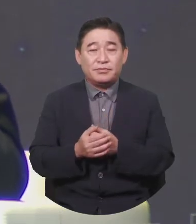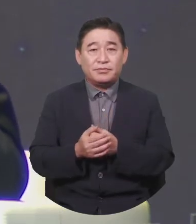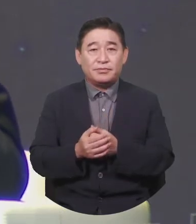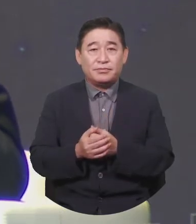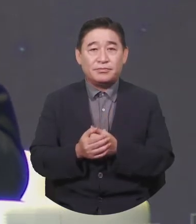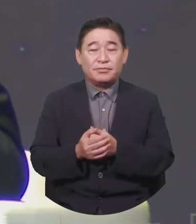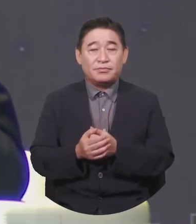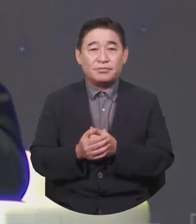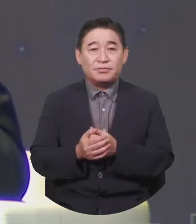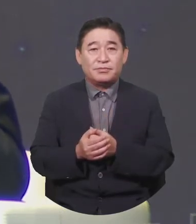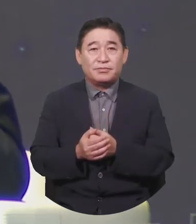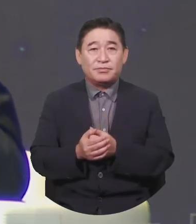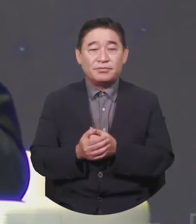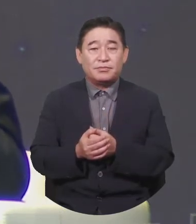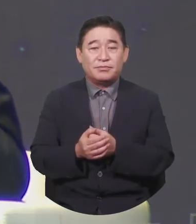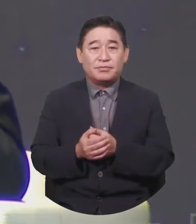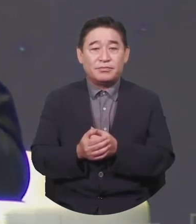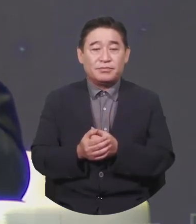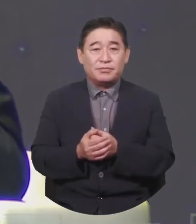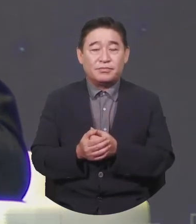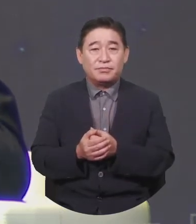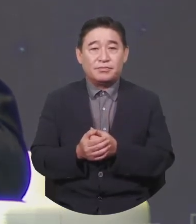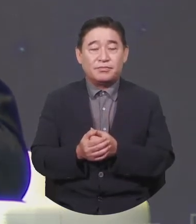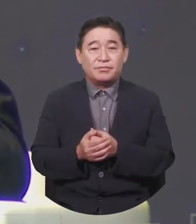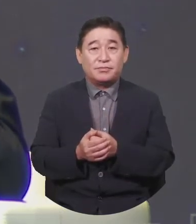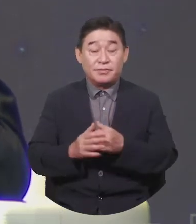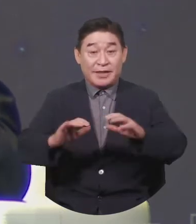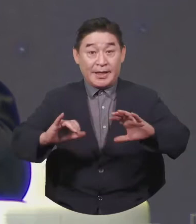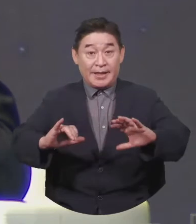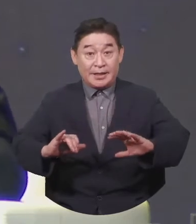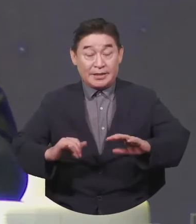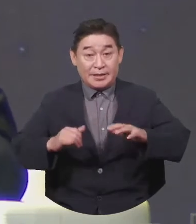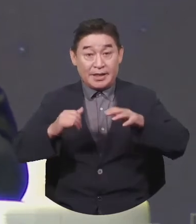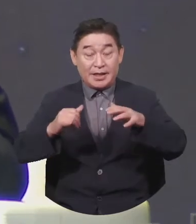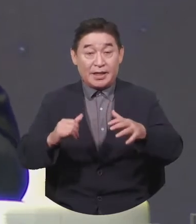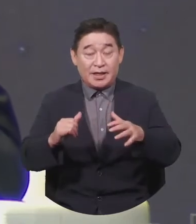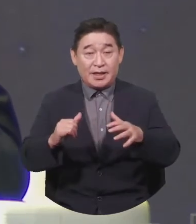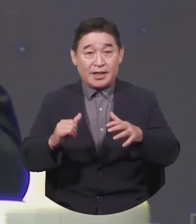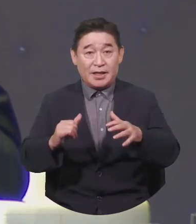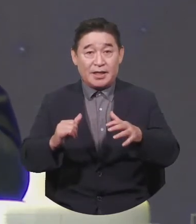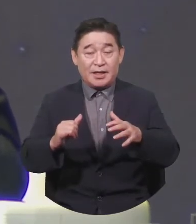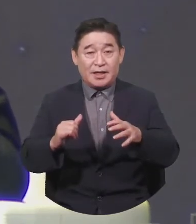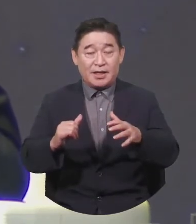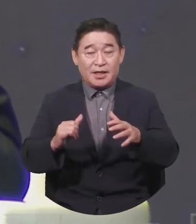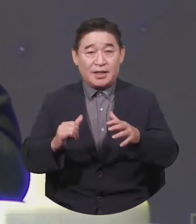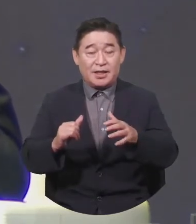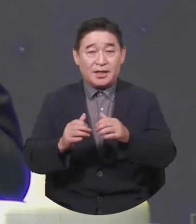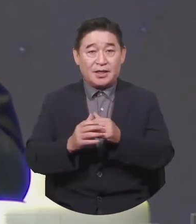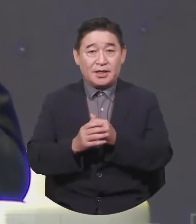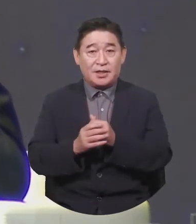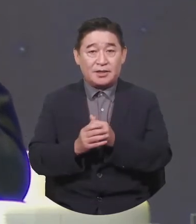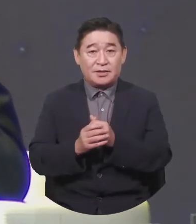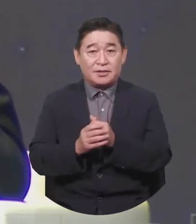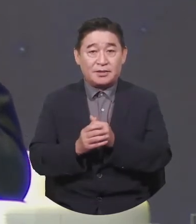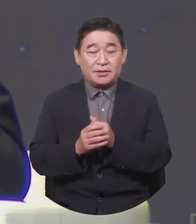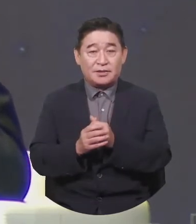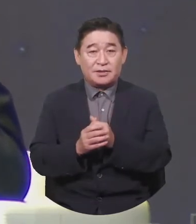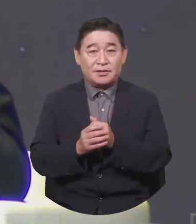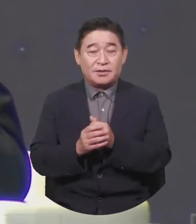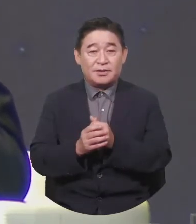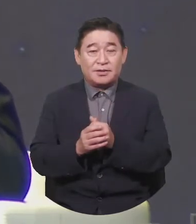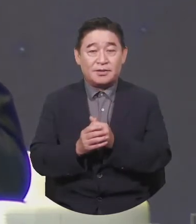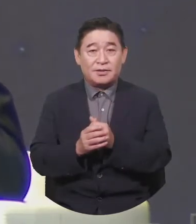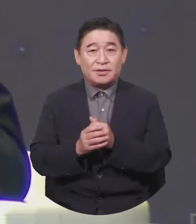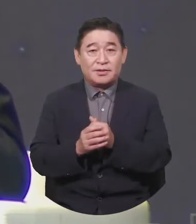world community should be join the effort in order